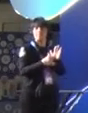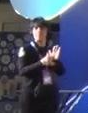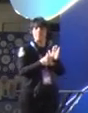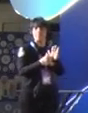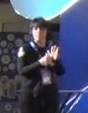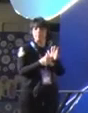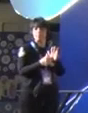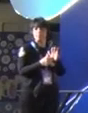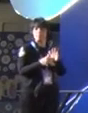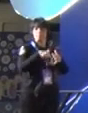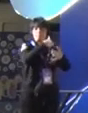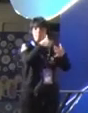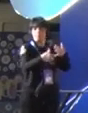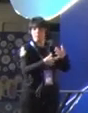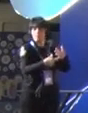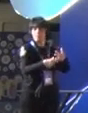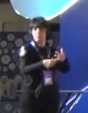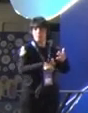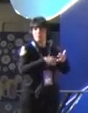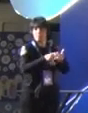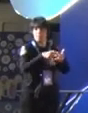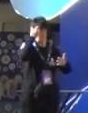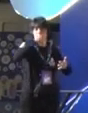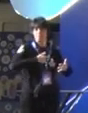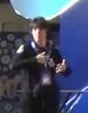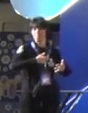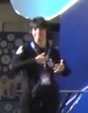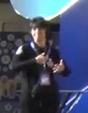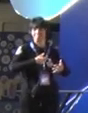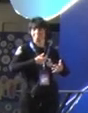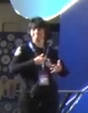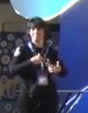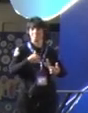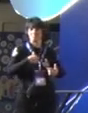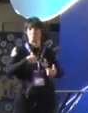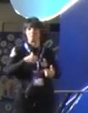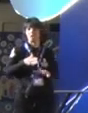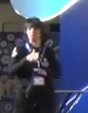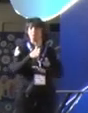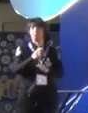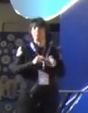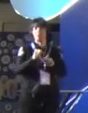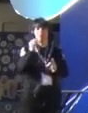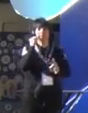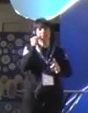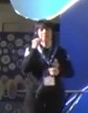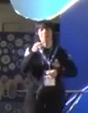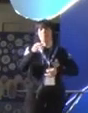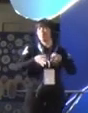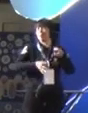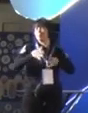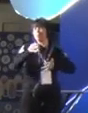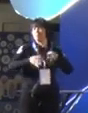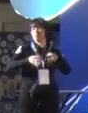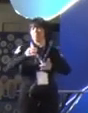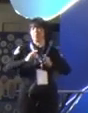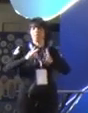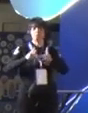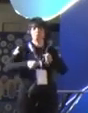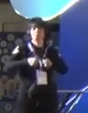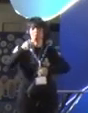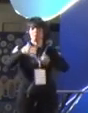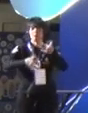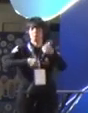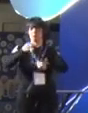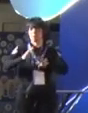version of myself. I had gone out to try and justify everything I had done as though every idea,